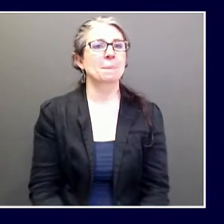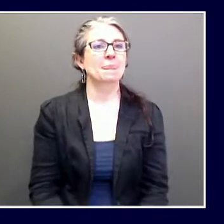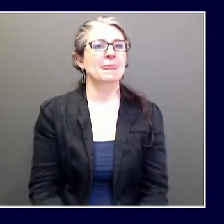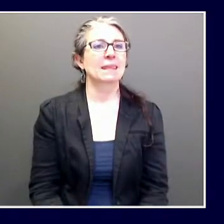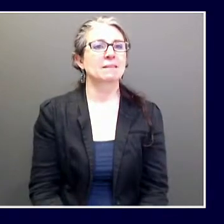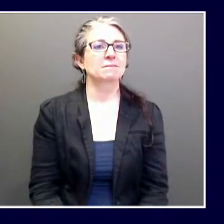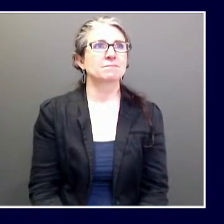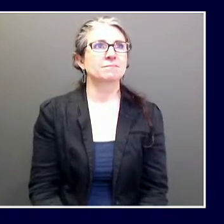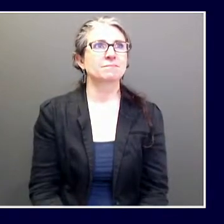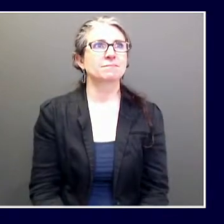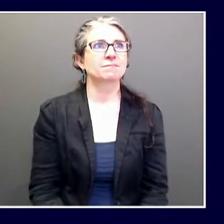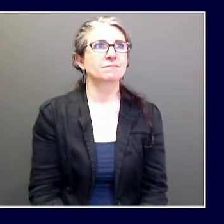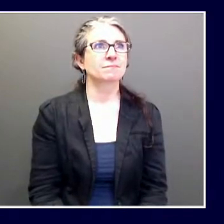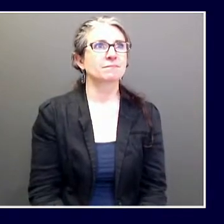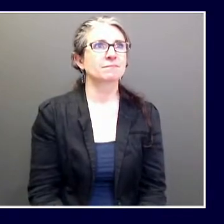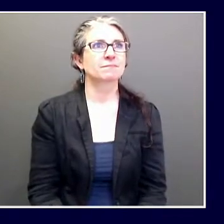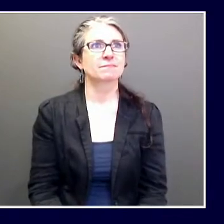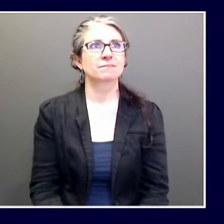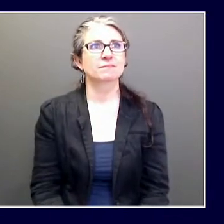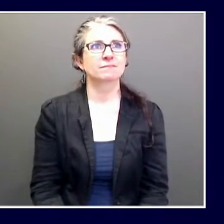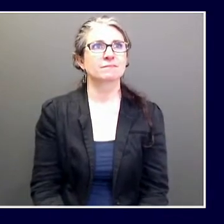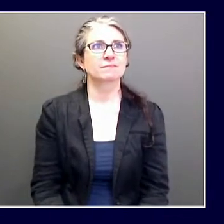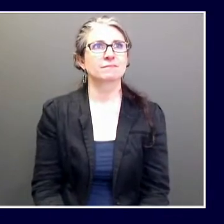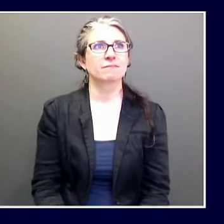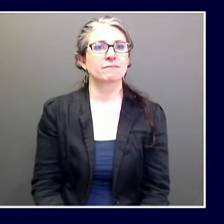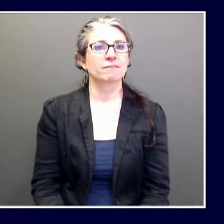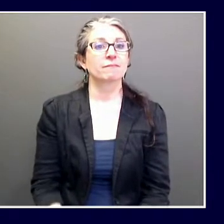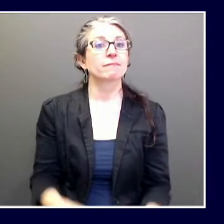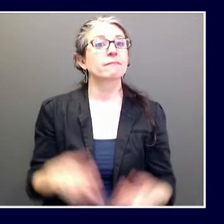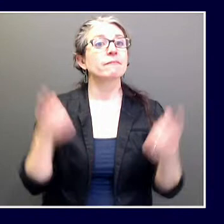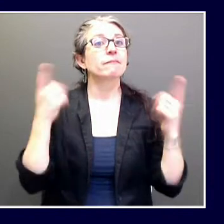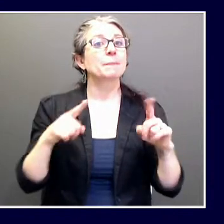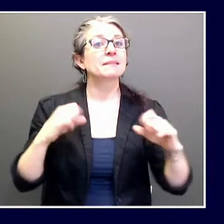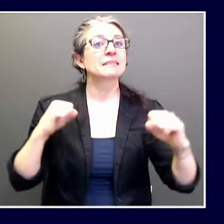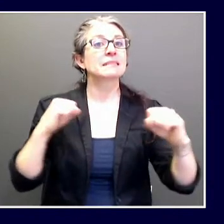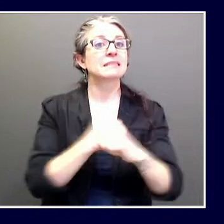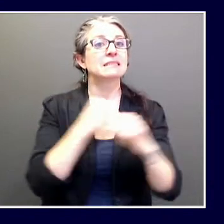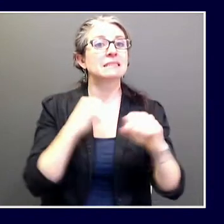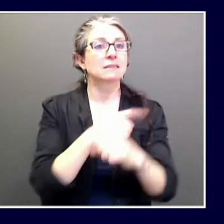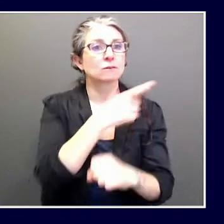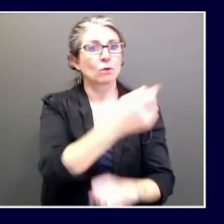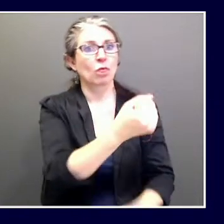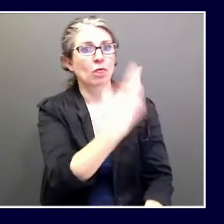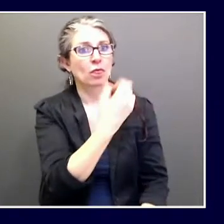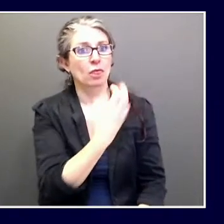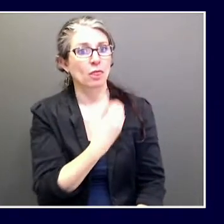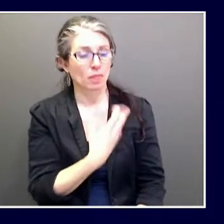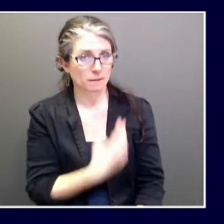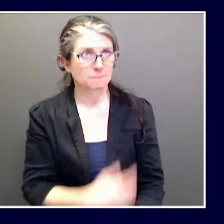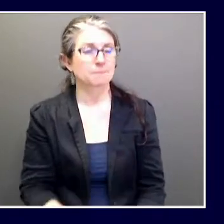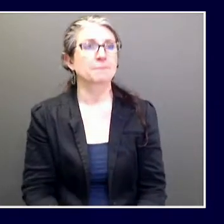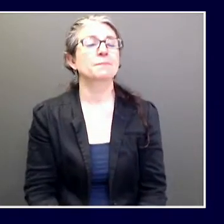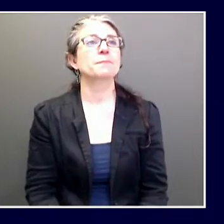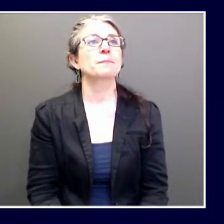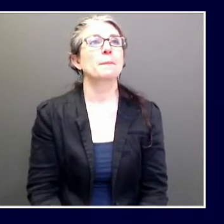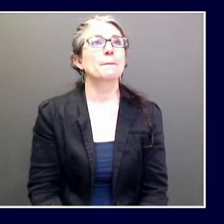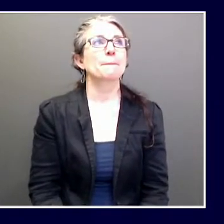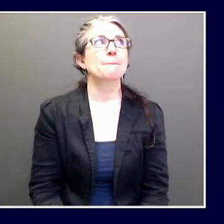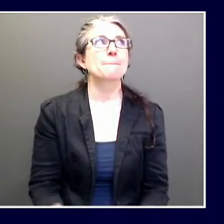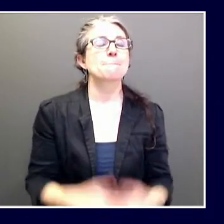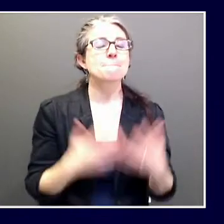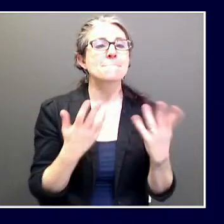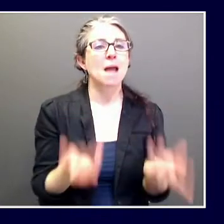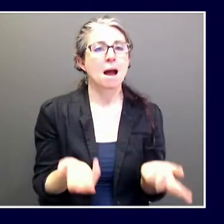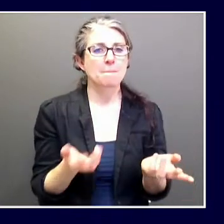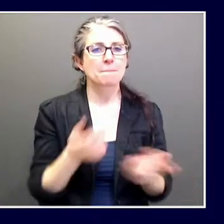So these statistics that you provided us with earlier, the number of